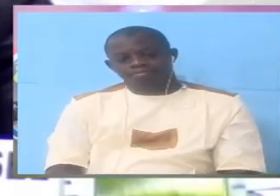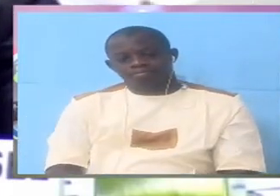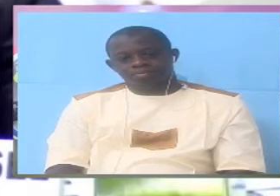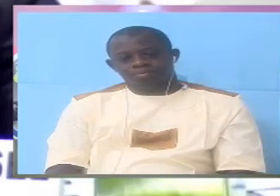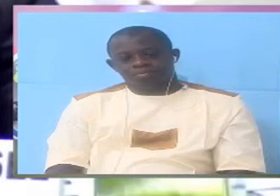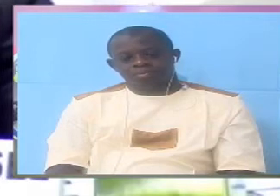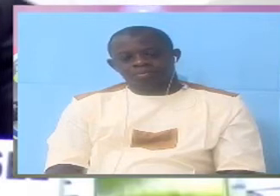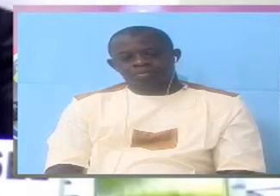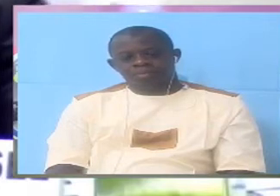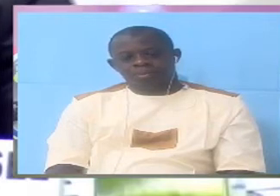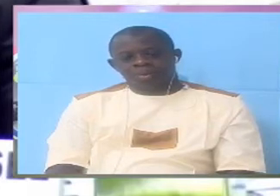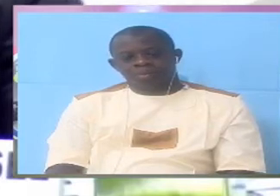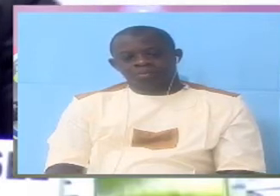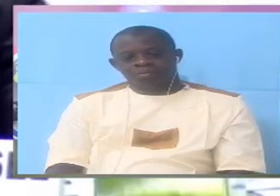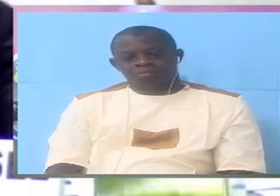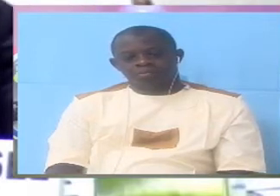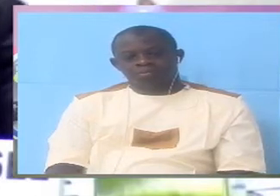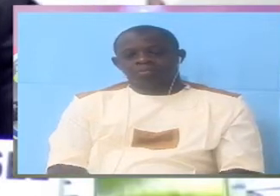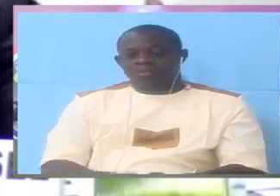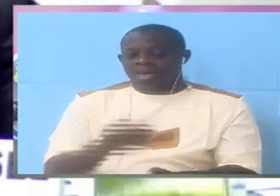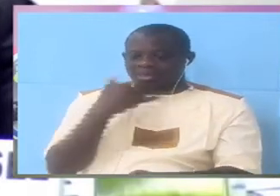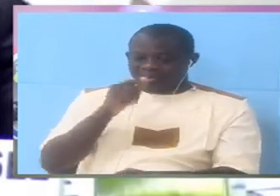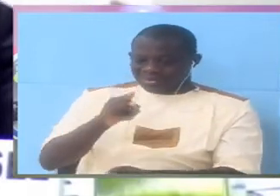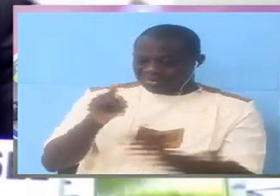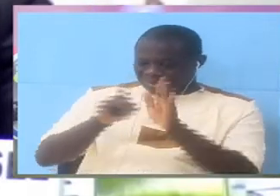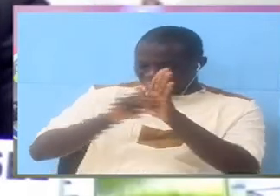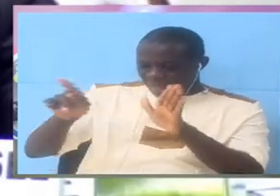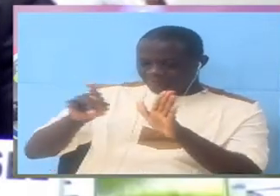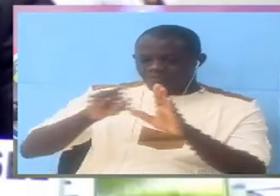Would such conversation be normal?